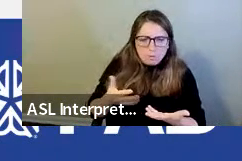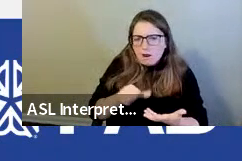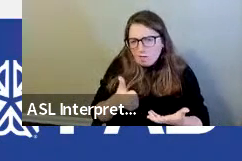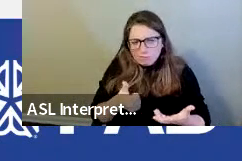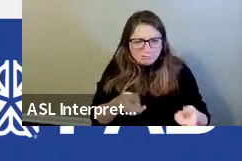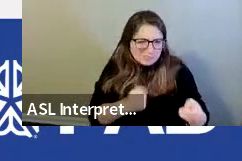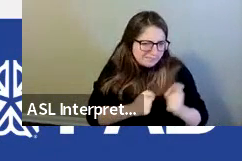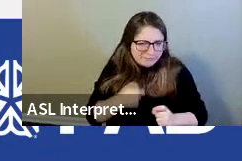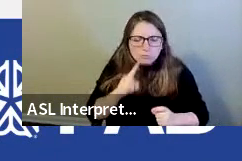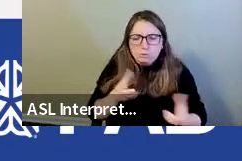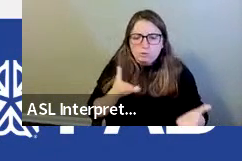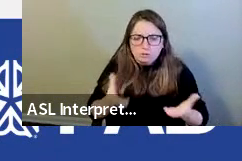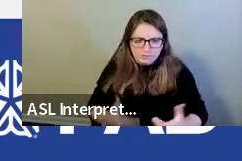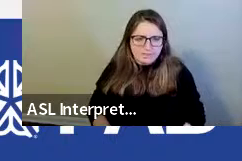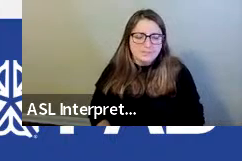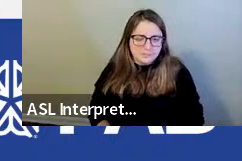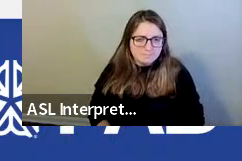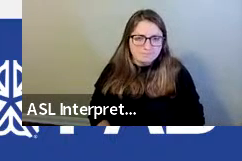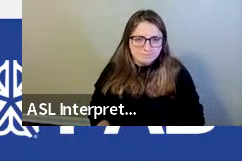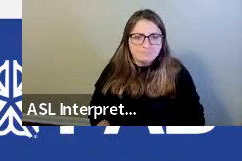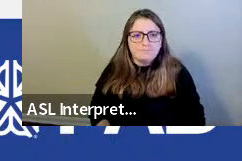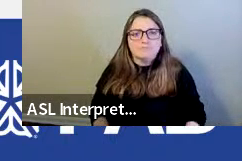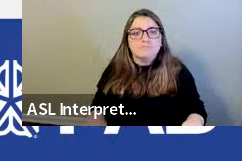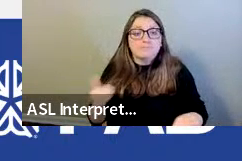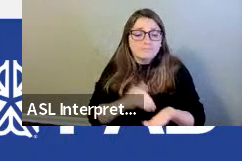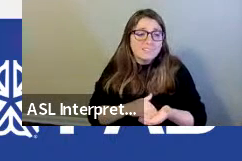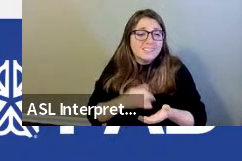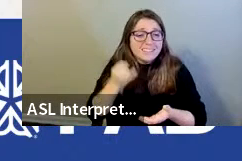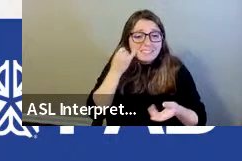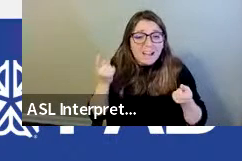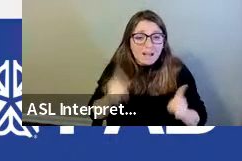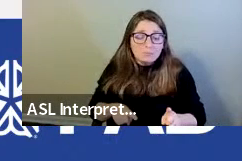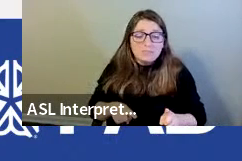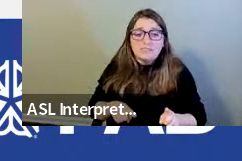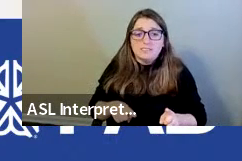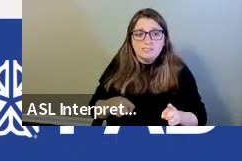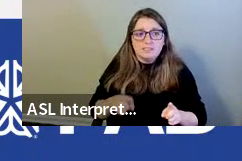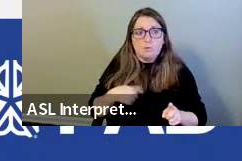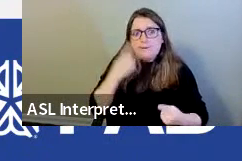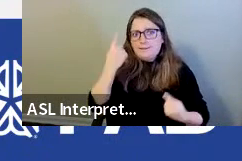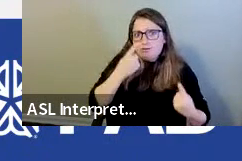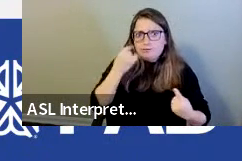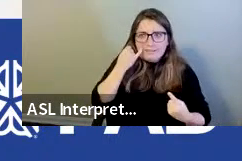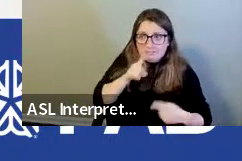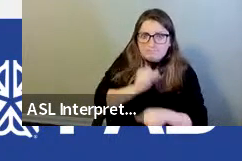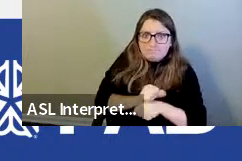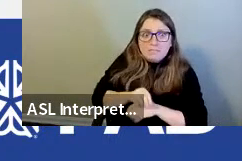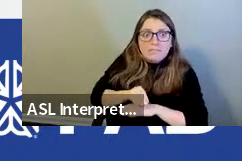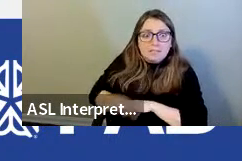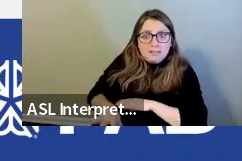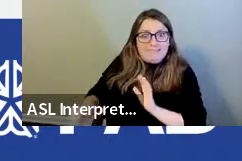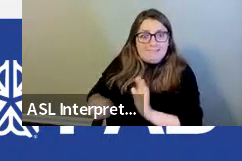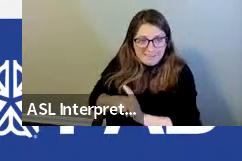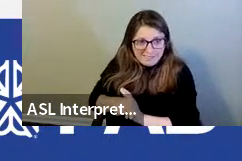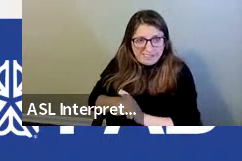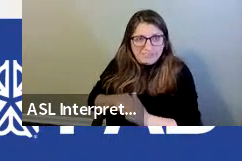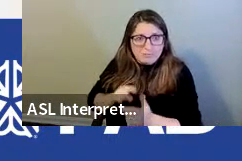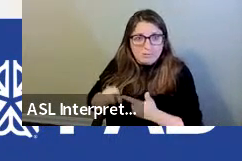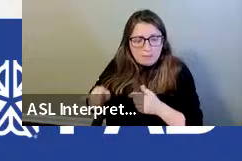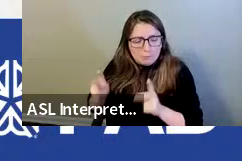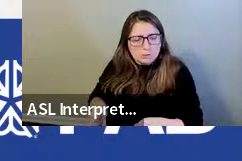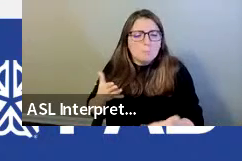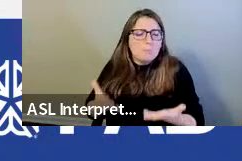whether it causes a direct harm to the person on account of that specific misconduct, or whether it creates a general feeling of perhaps distrust for